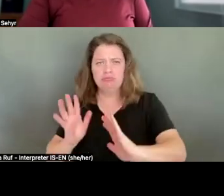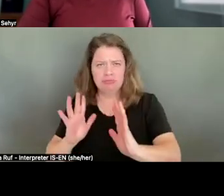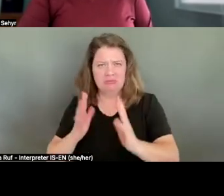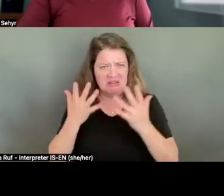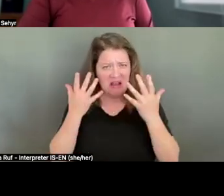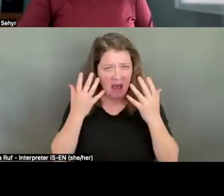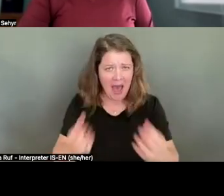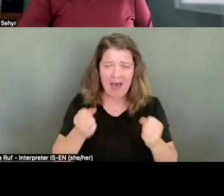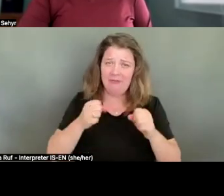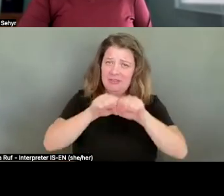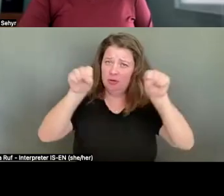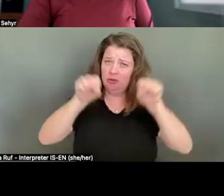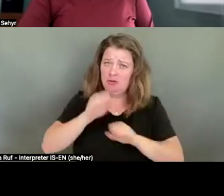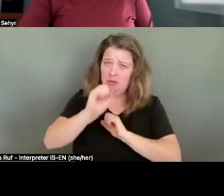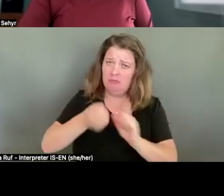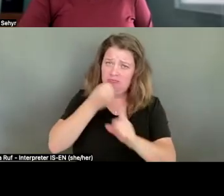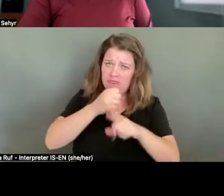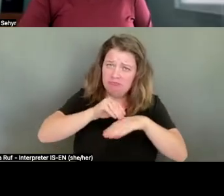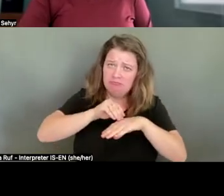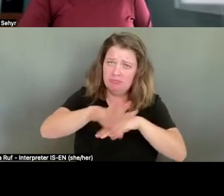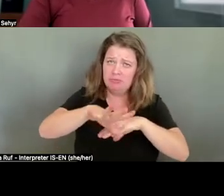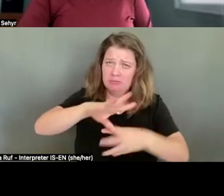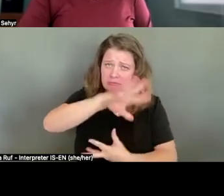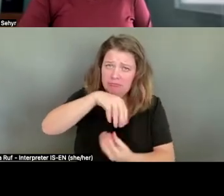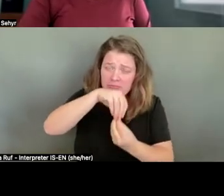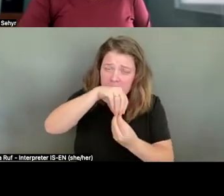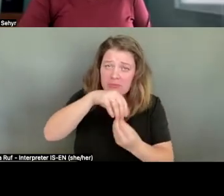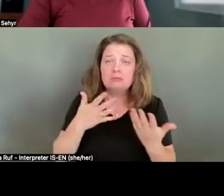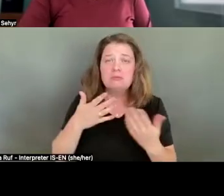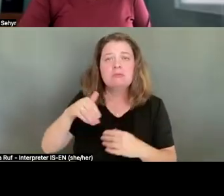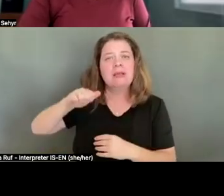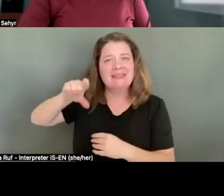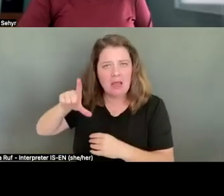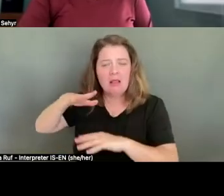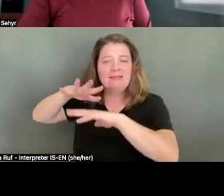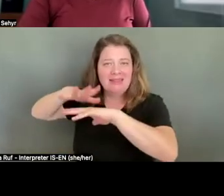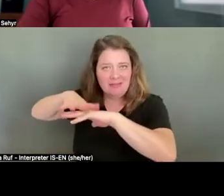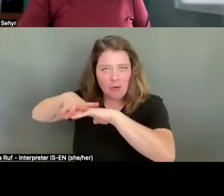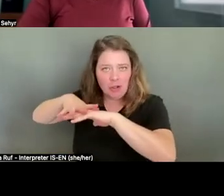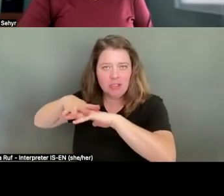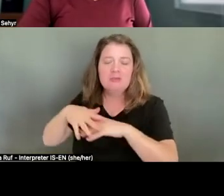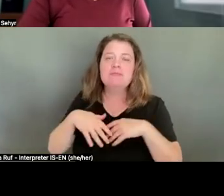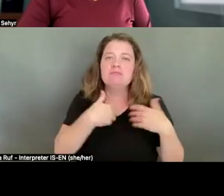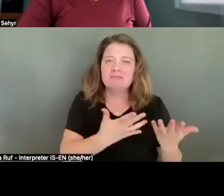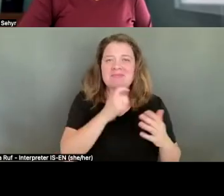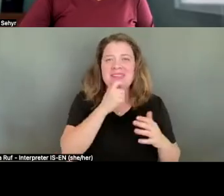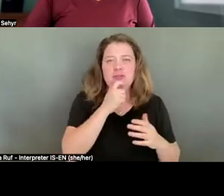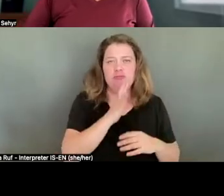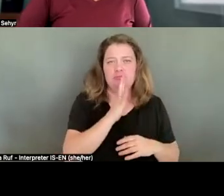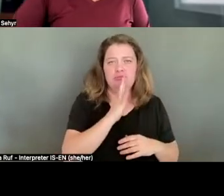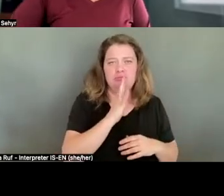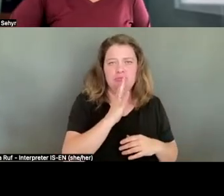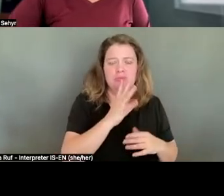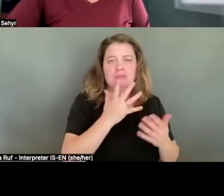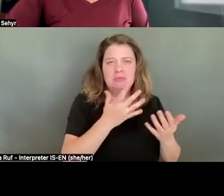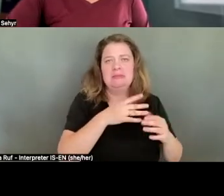this, we compared ASL networks with data from English.